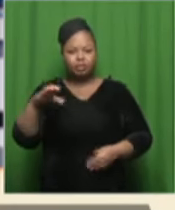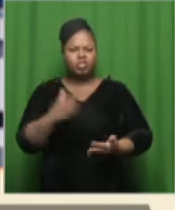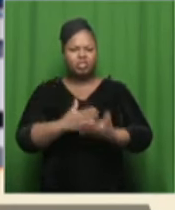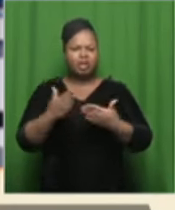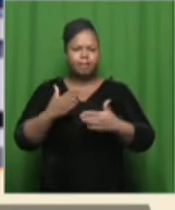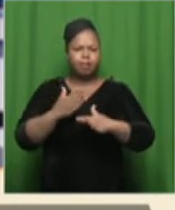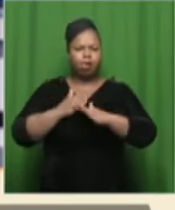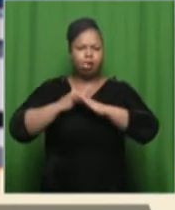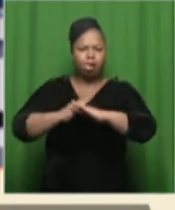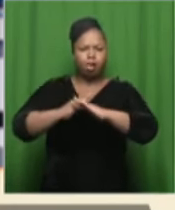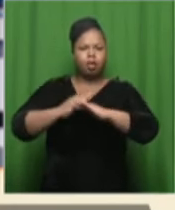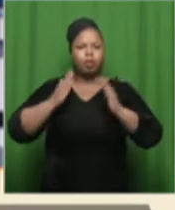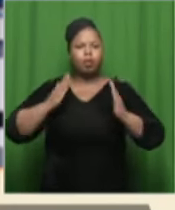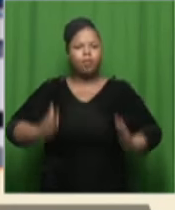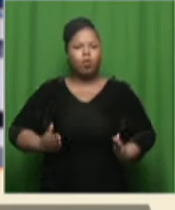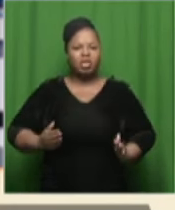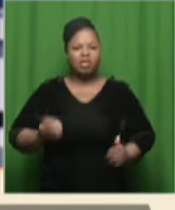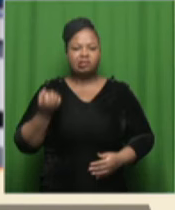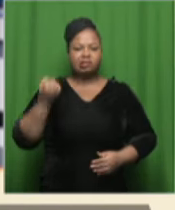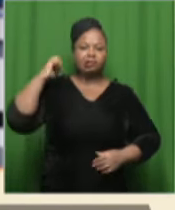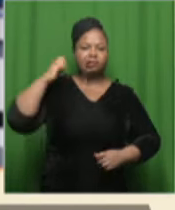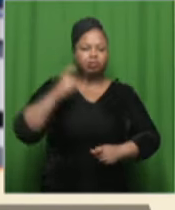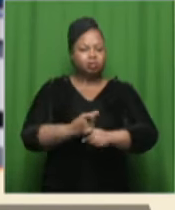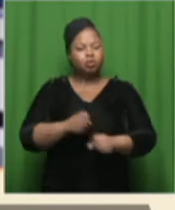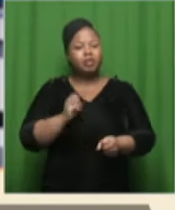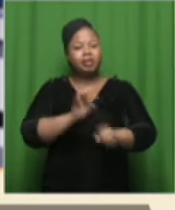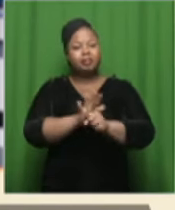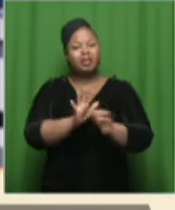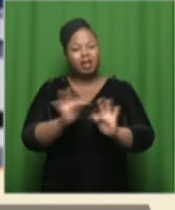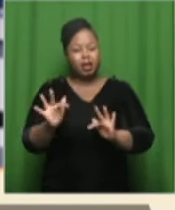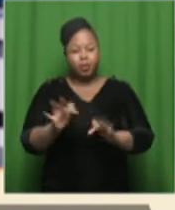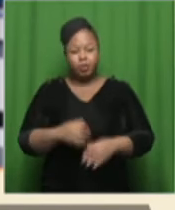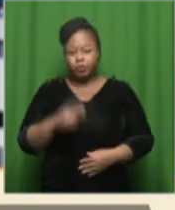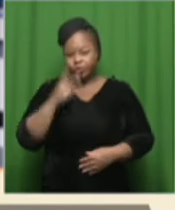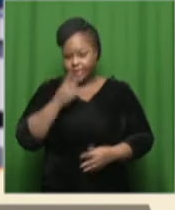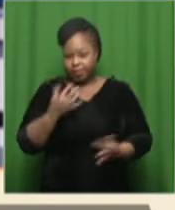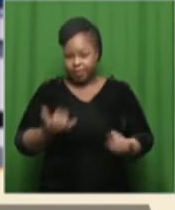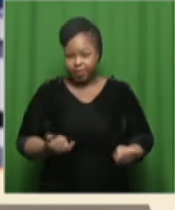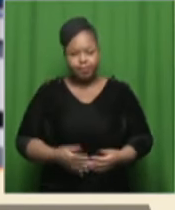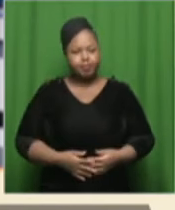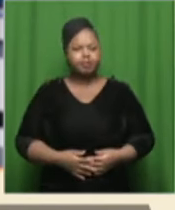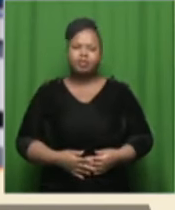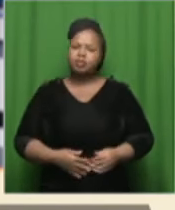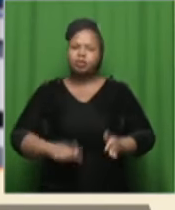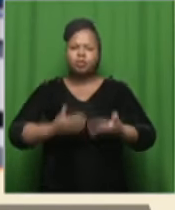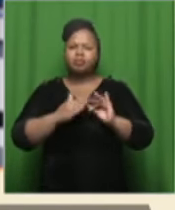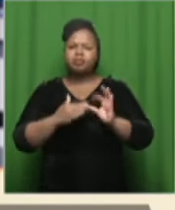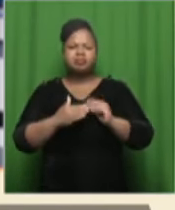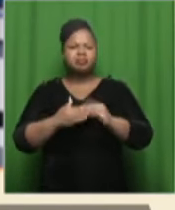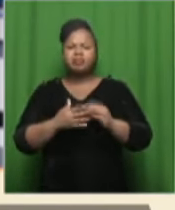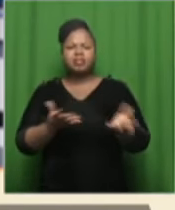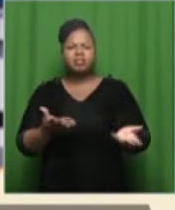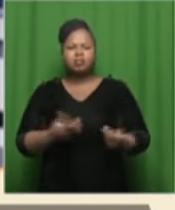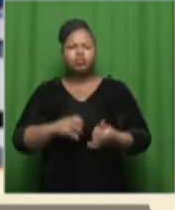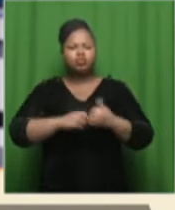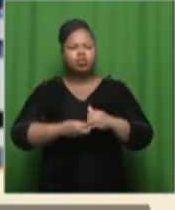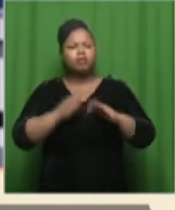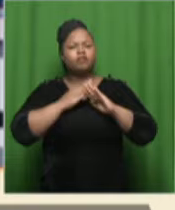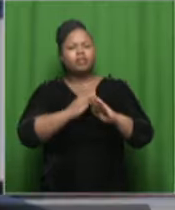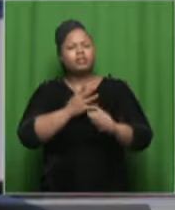to antibiotics. Yeah. What is that impact also having on what we're witnessing this time around? What can communities also do to better